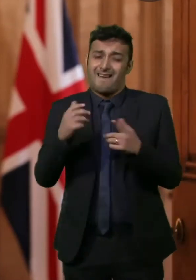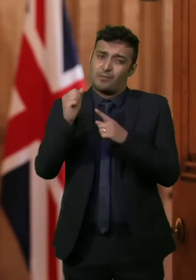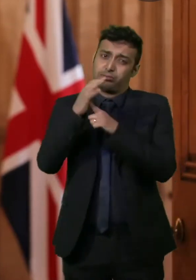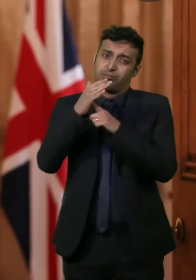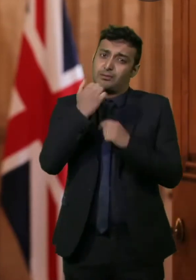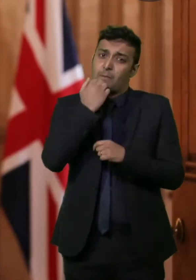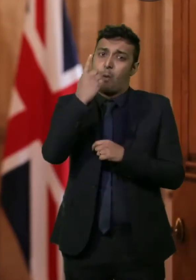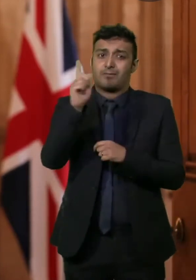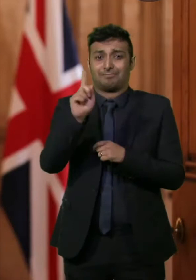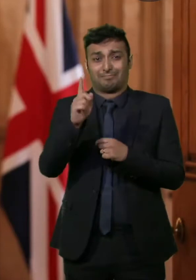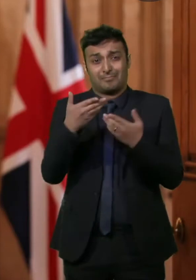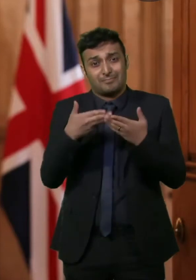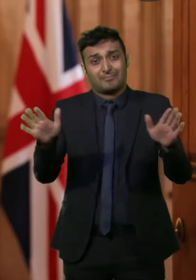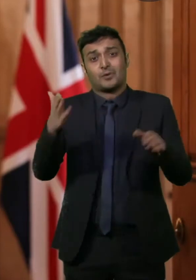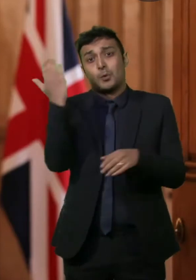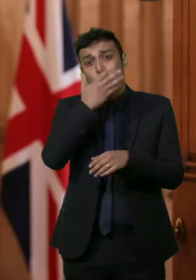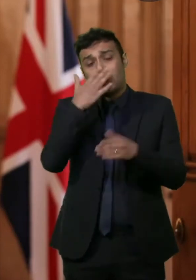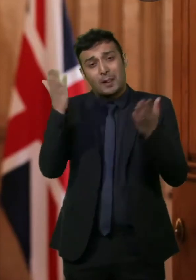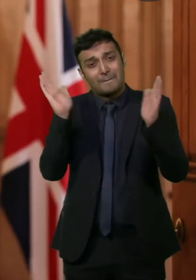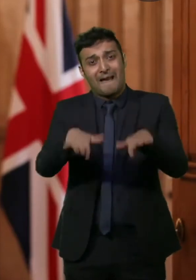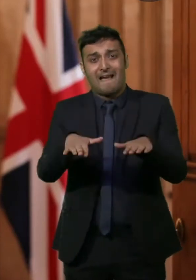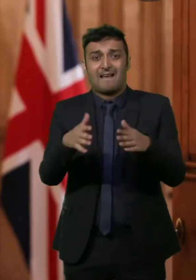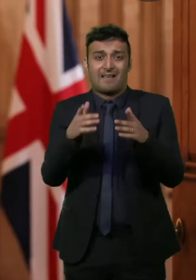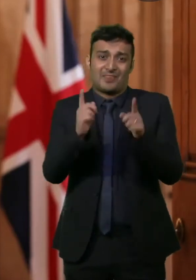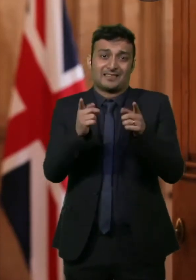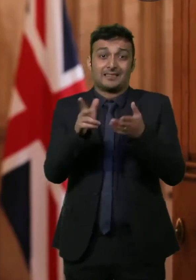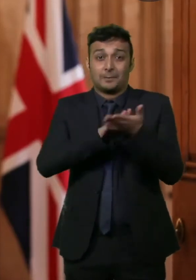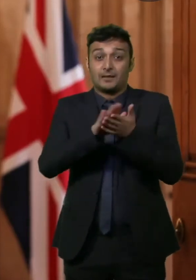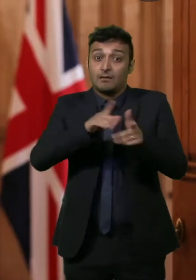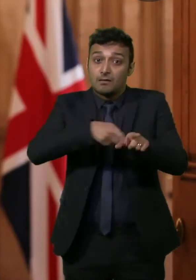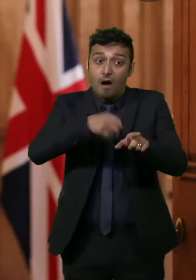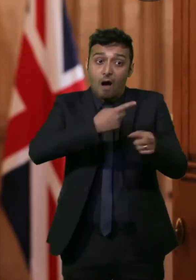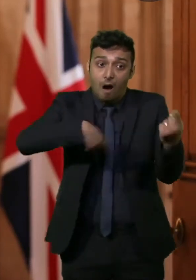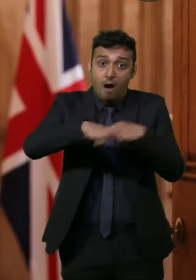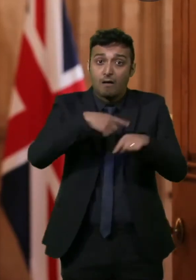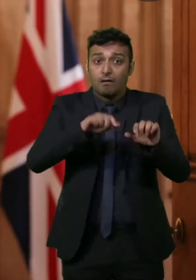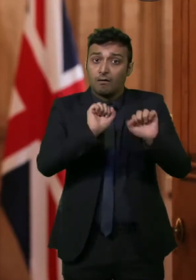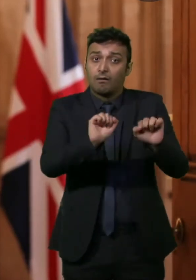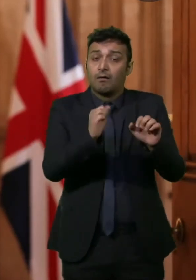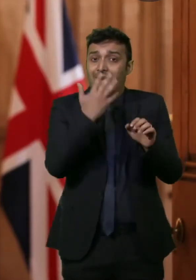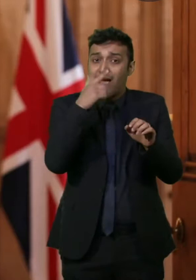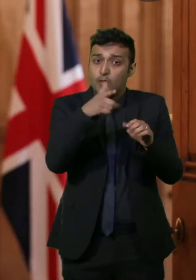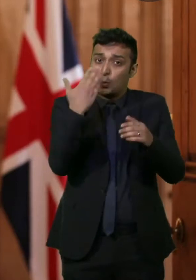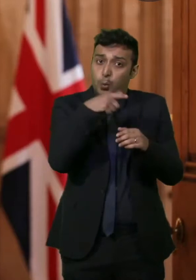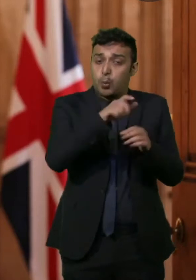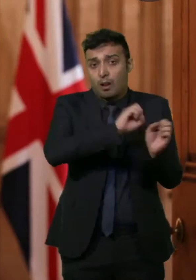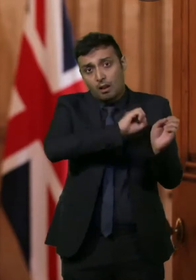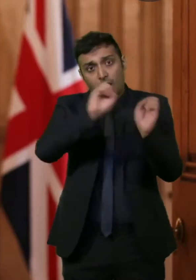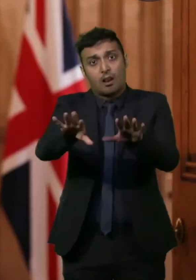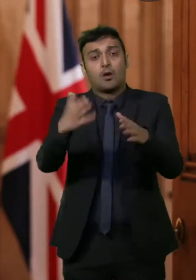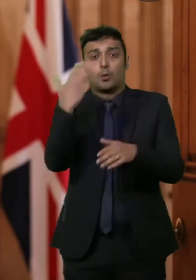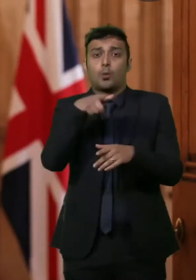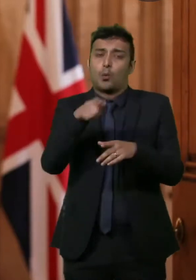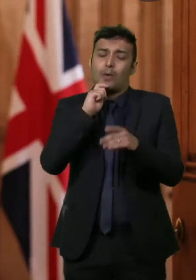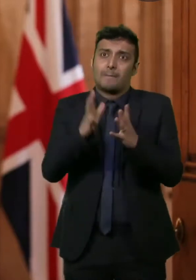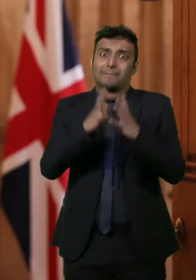who are of school age, that makes a massive difference. And I think that will is something that is going to be